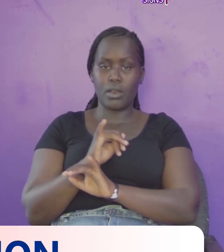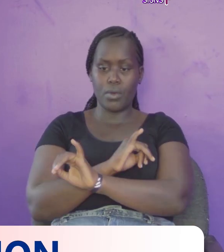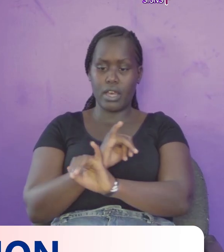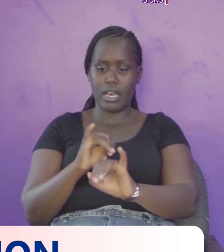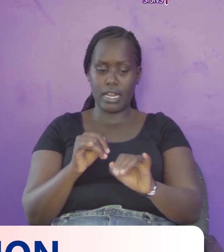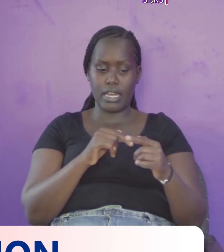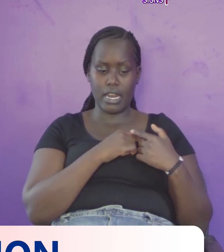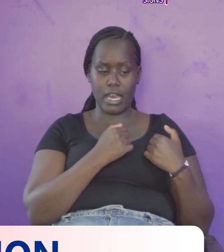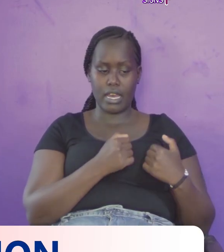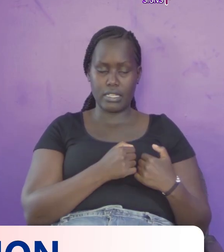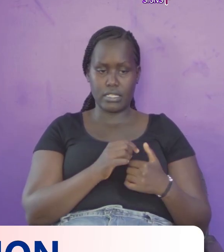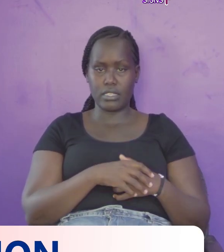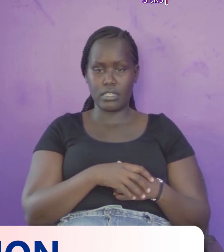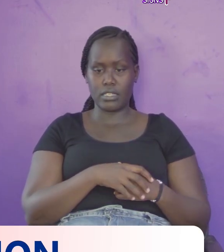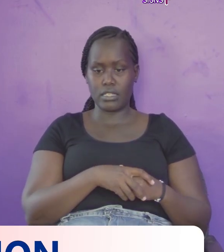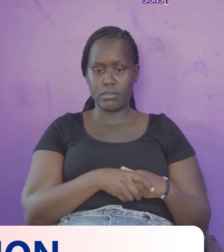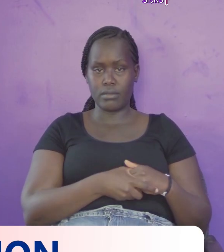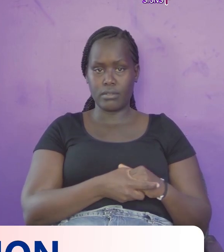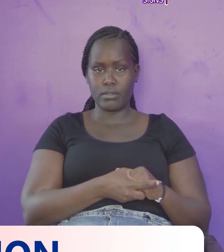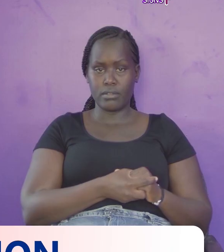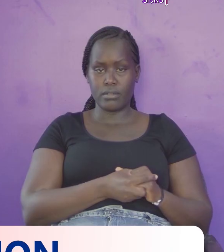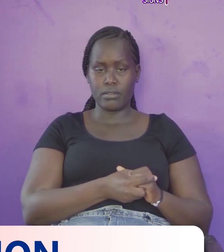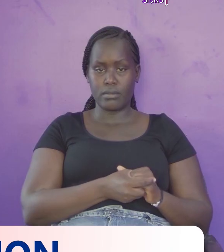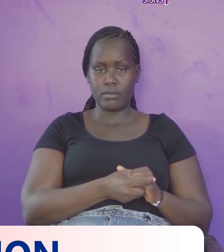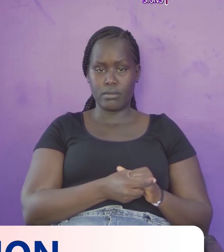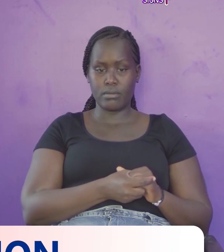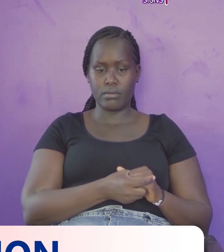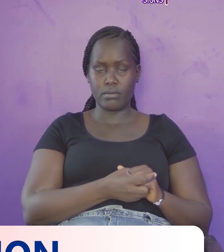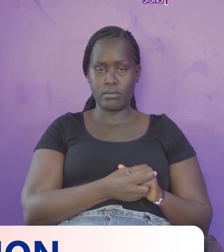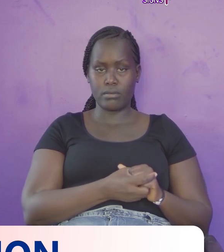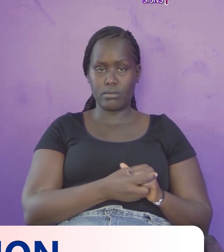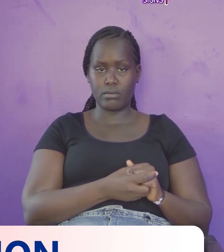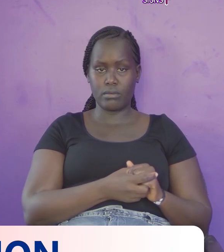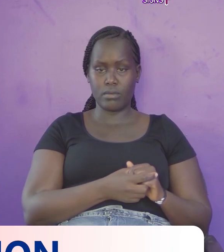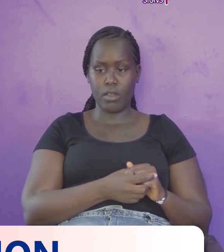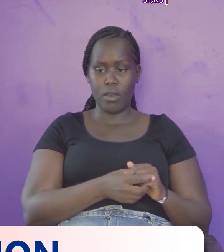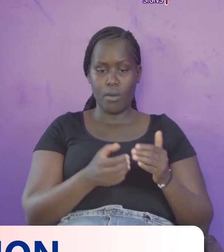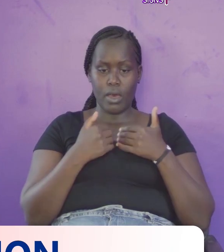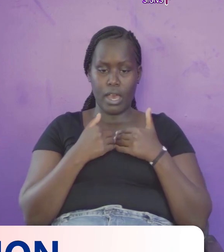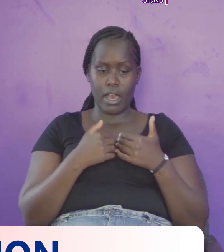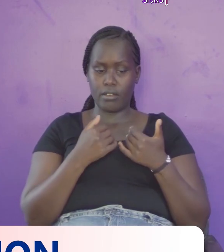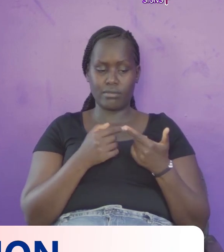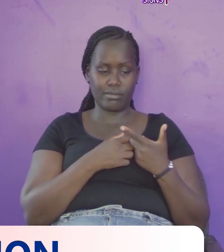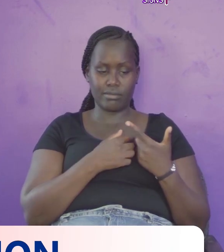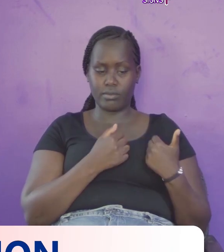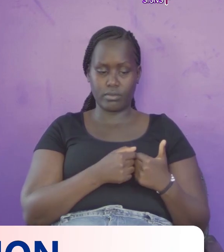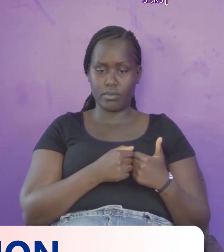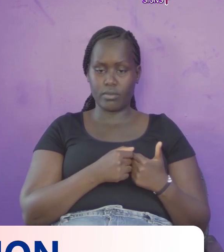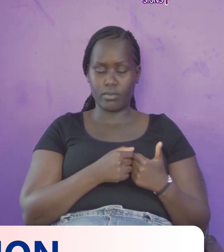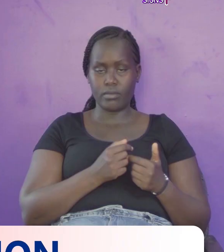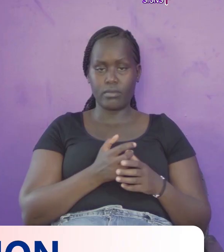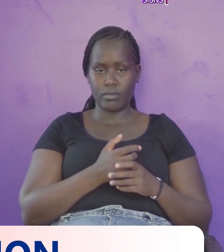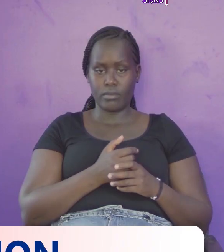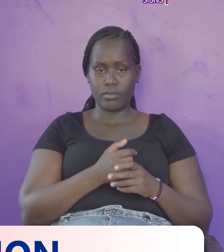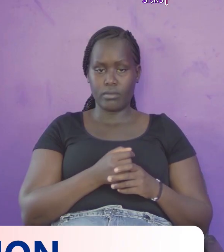I'm confusing Irene. Just go on. Yeah. So, sieti tuko na turoho. You know, those ugly hearts. No.